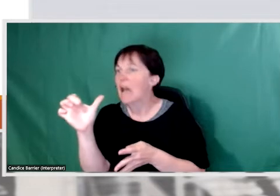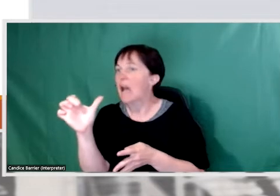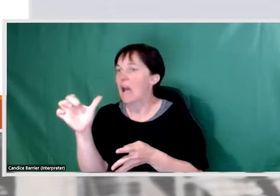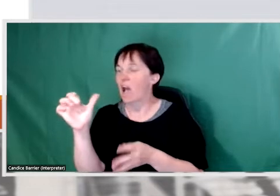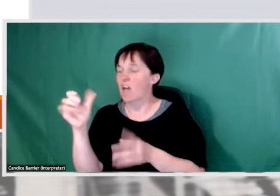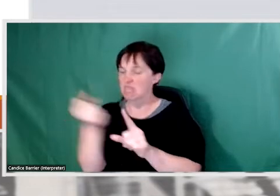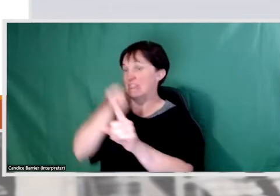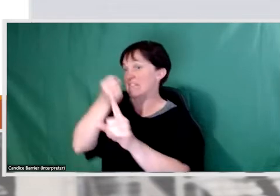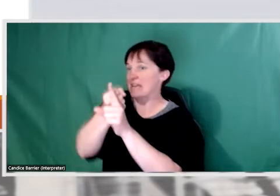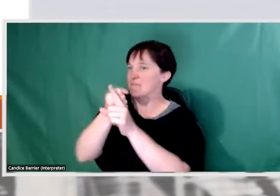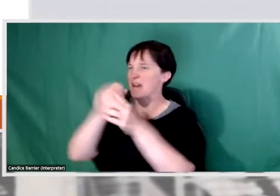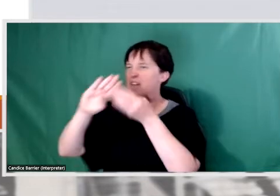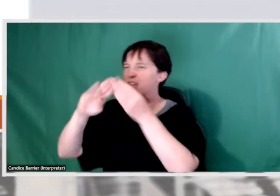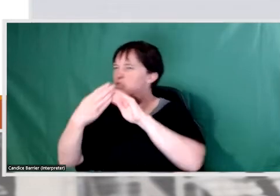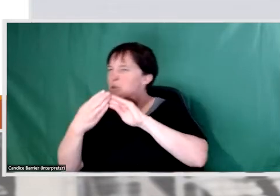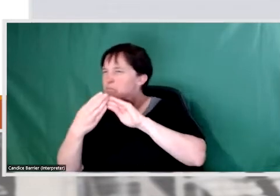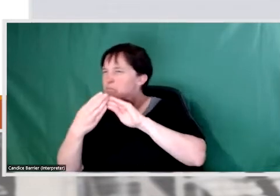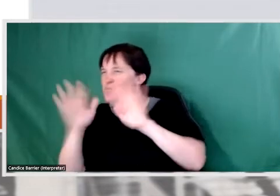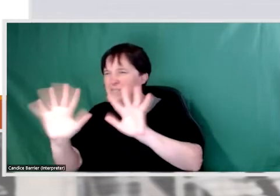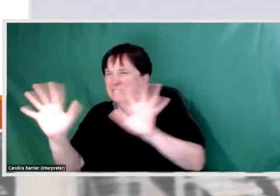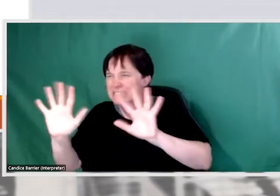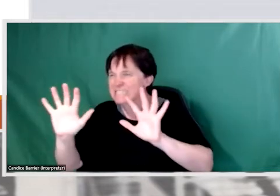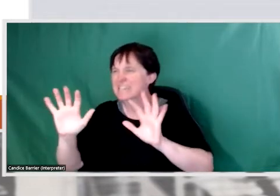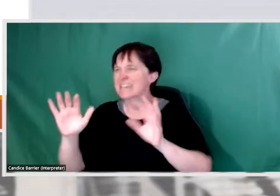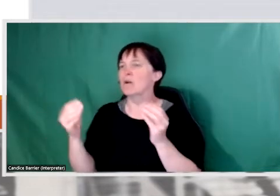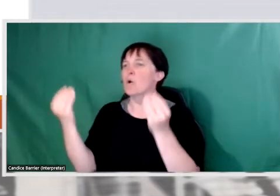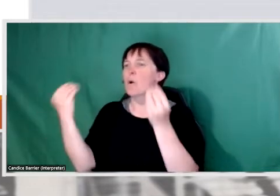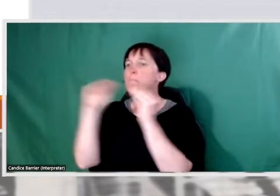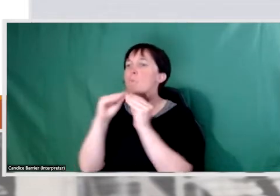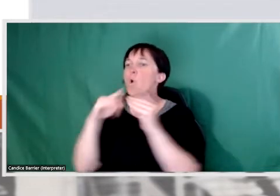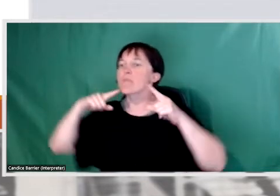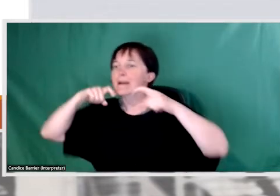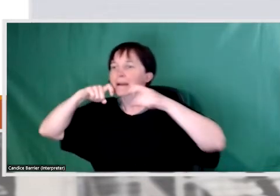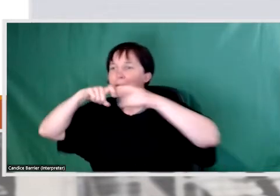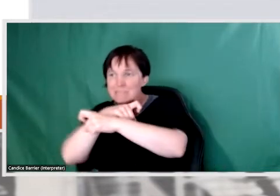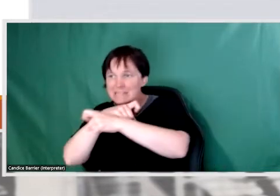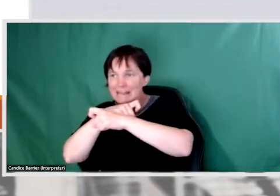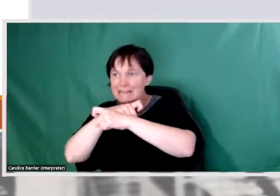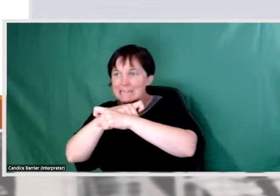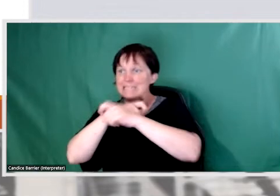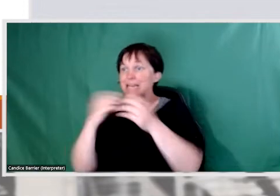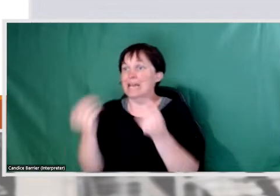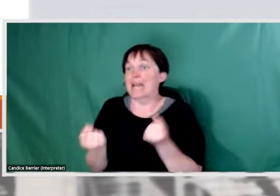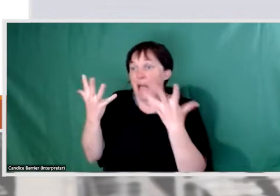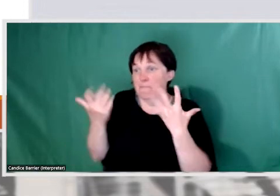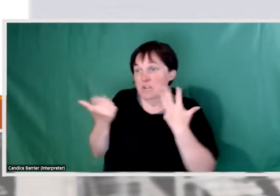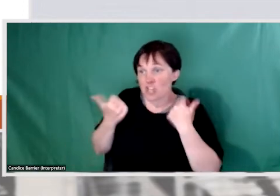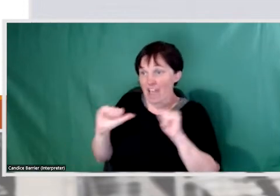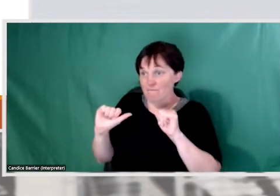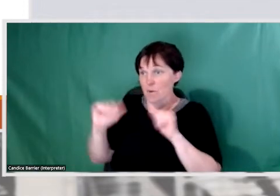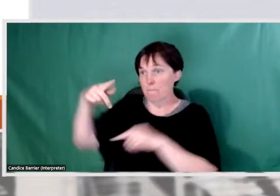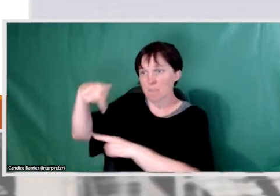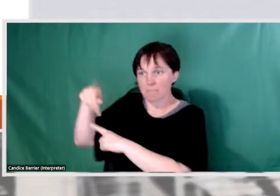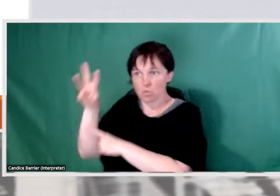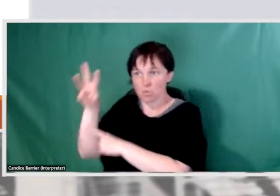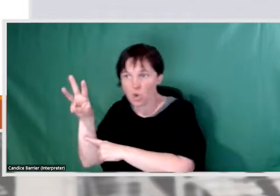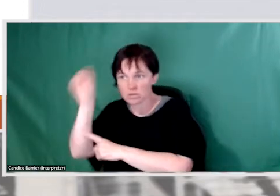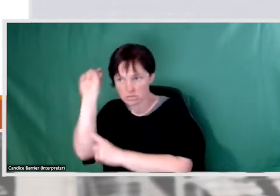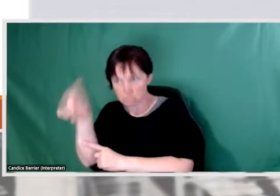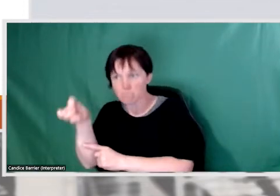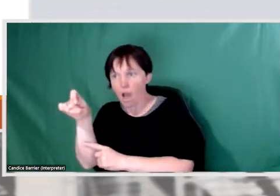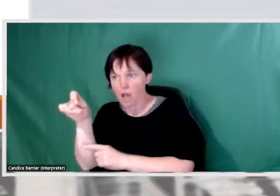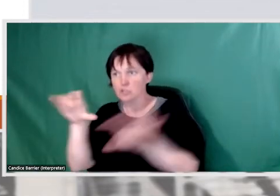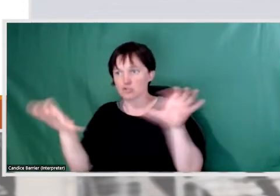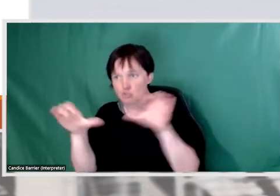to the community for making those improvements. It's just about the complexity and the level of effort that Public Works must put into delivering